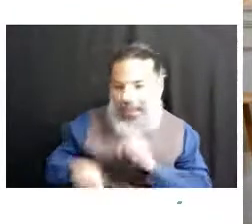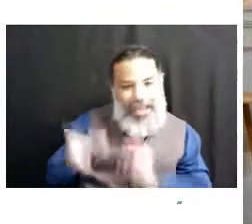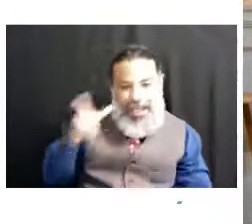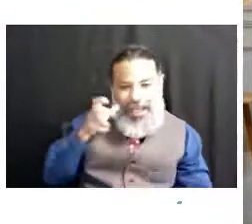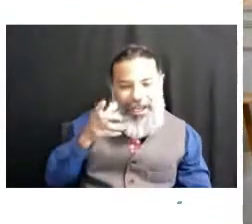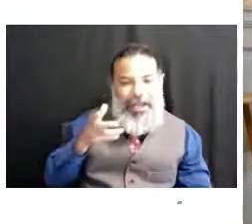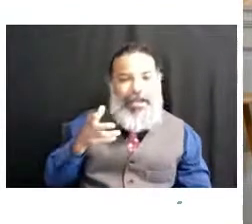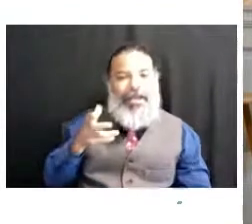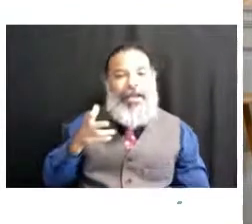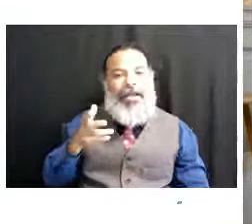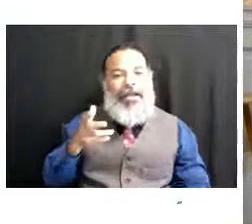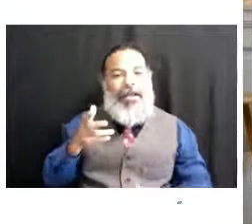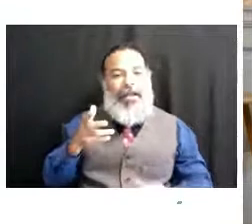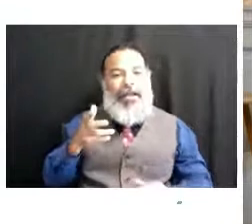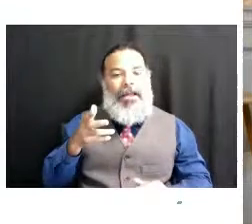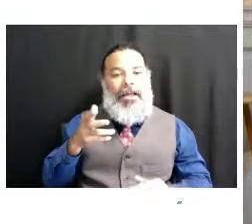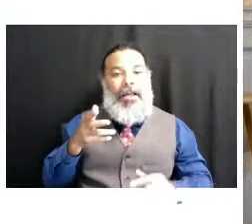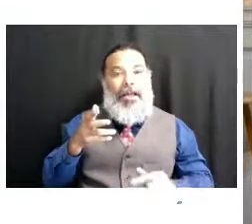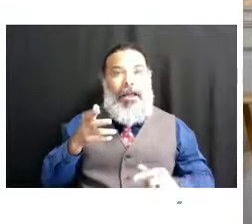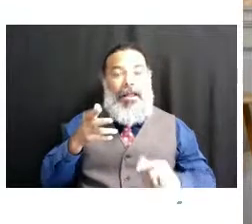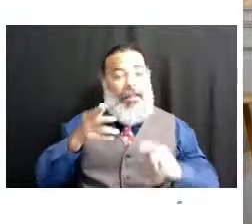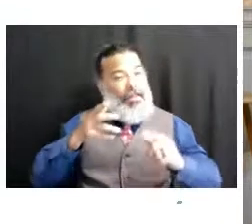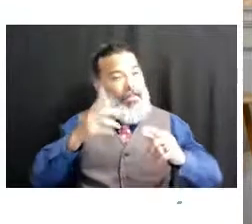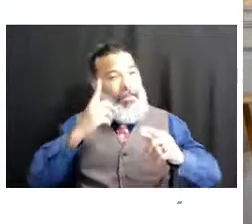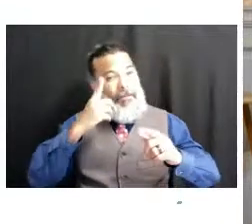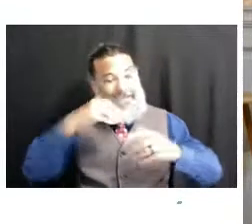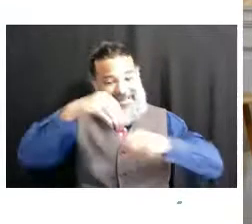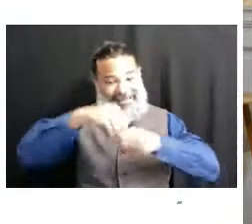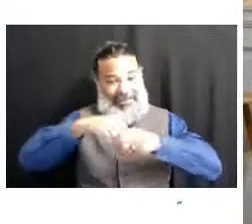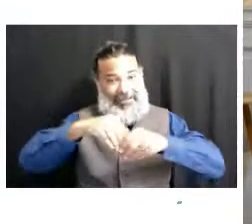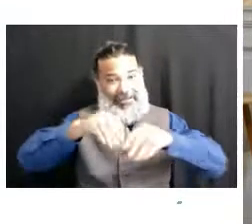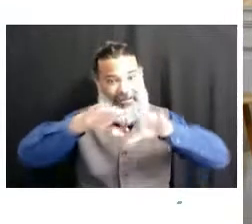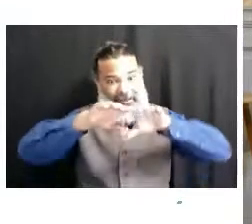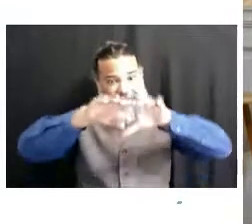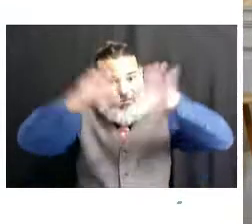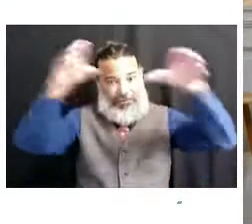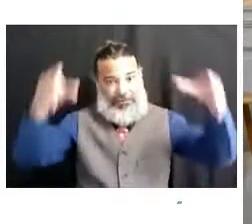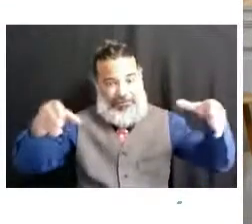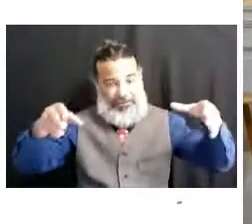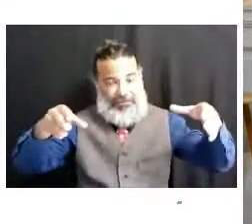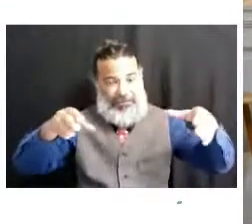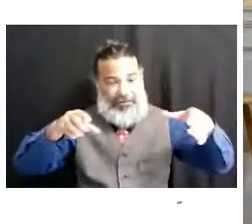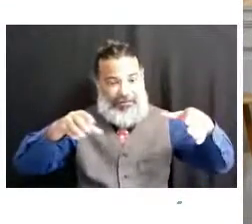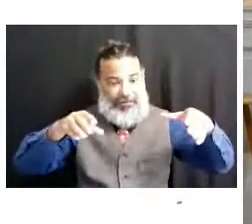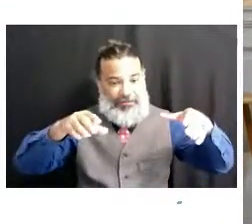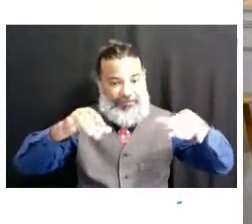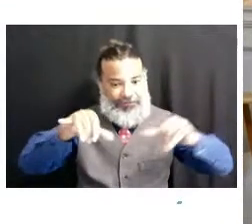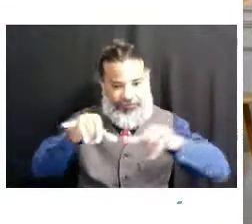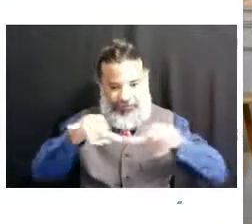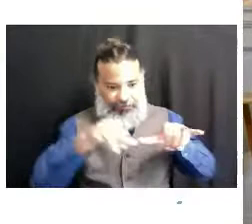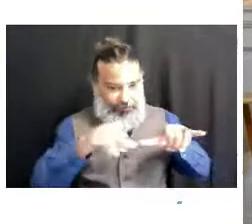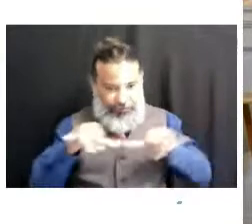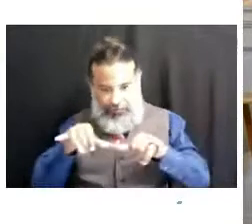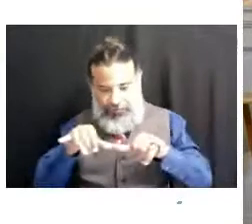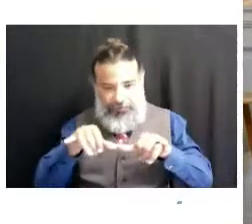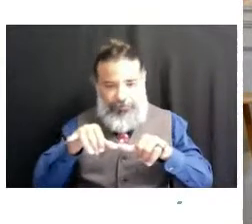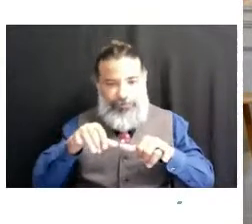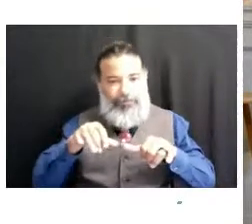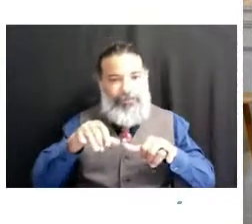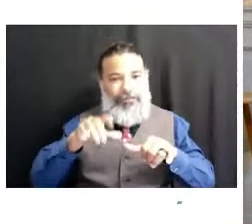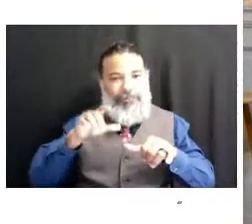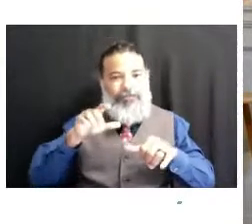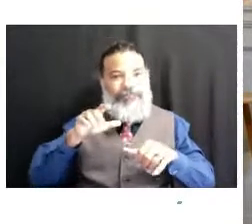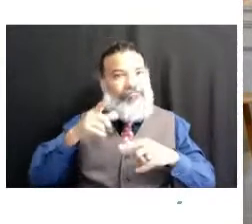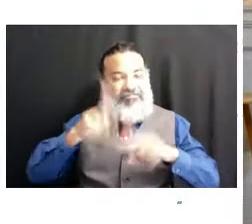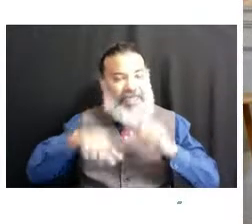See the dimensions of the building, of the, this particular room, and Latrobe